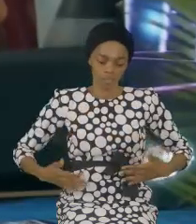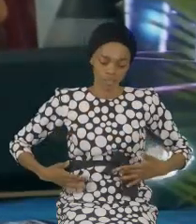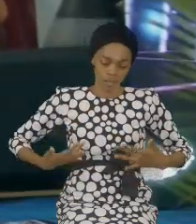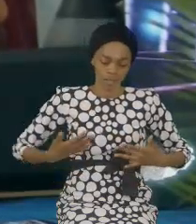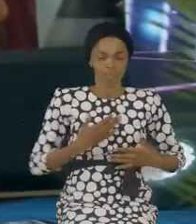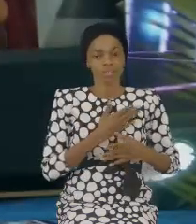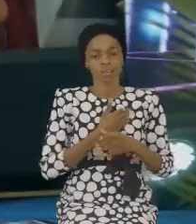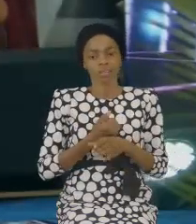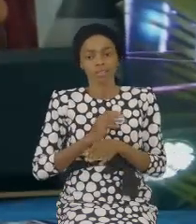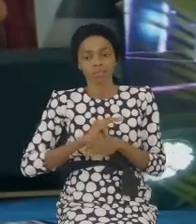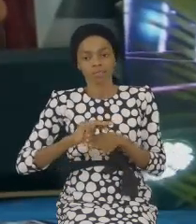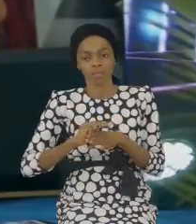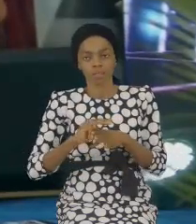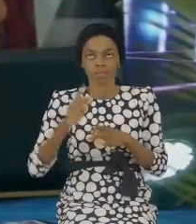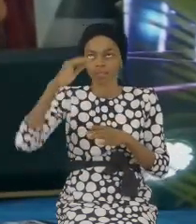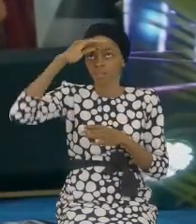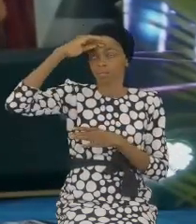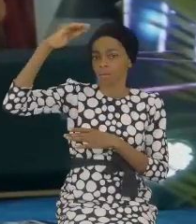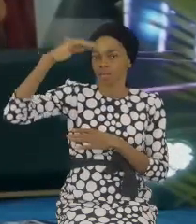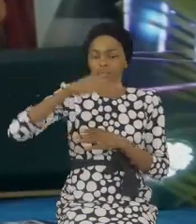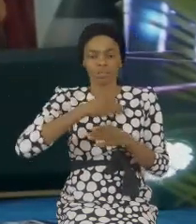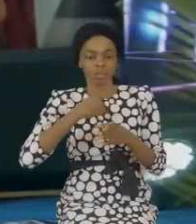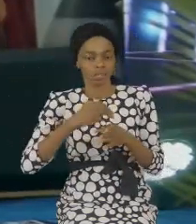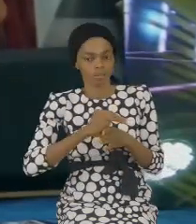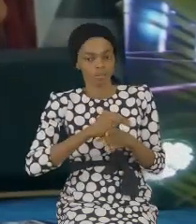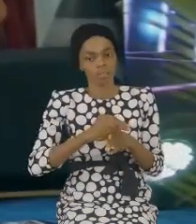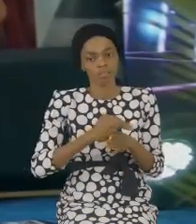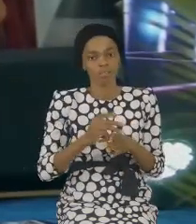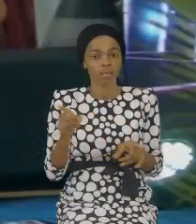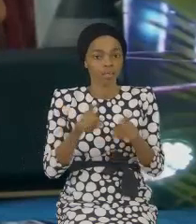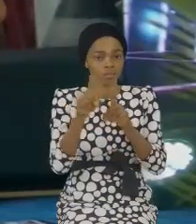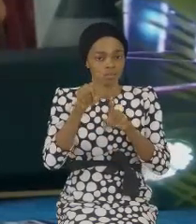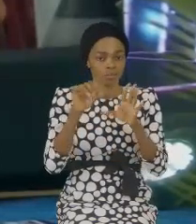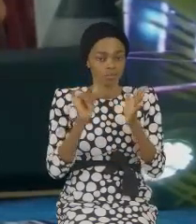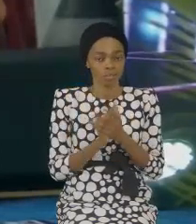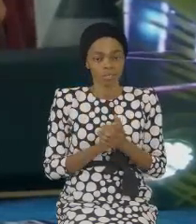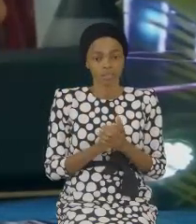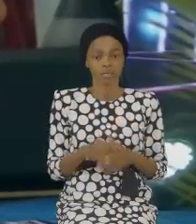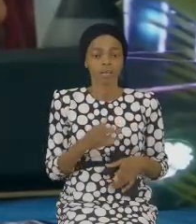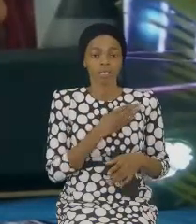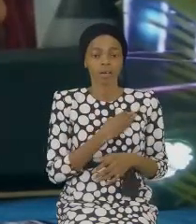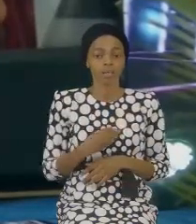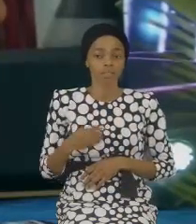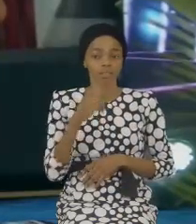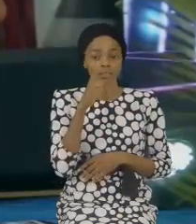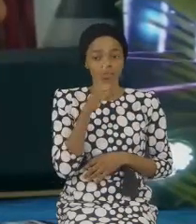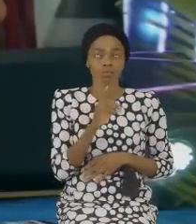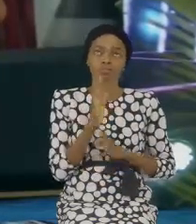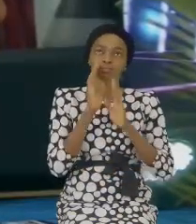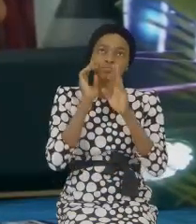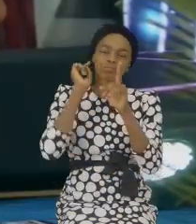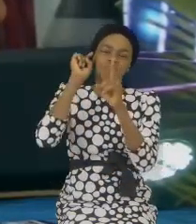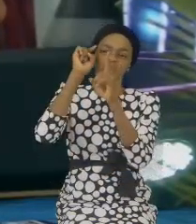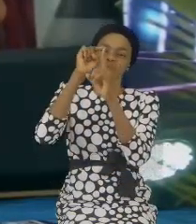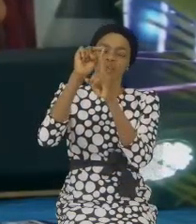the ministry. The man and the ministry. And as you do that, and you aim at